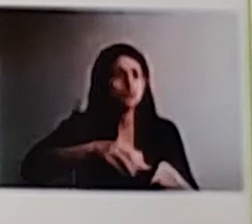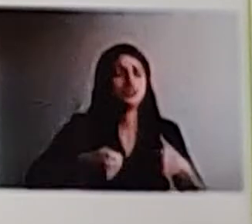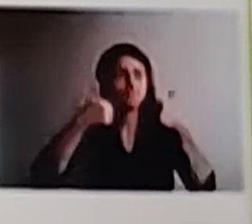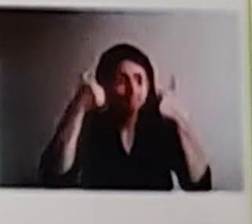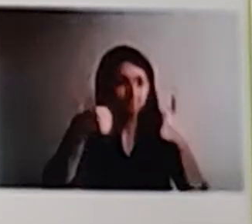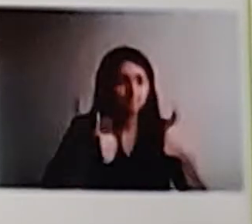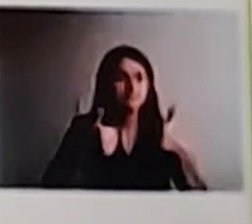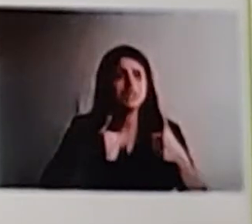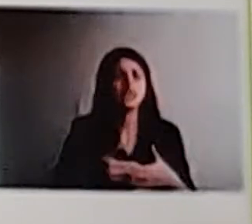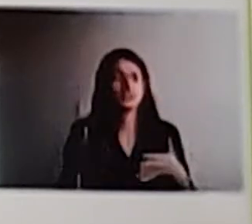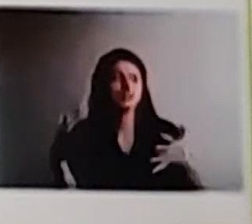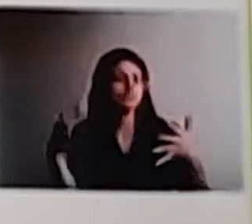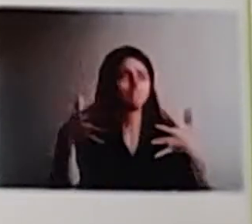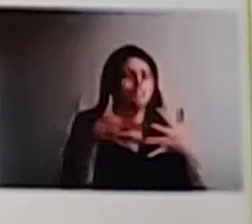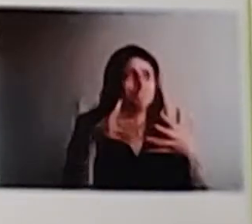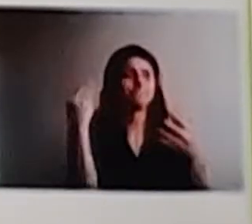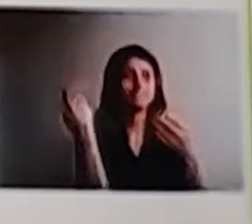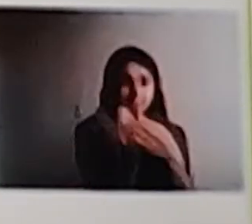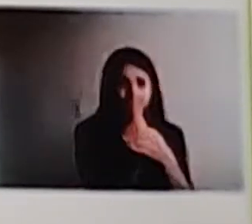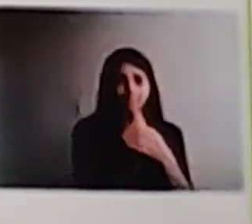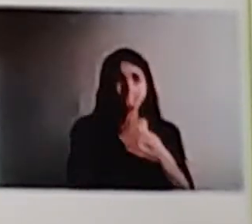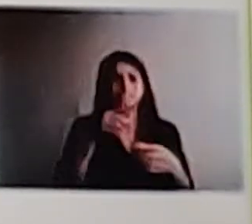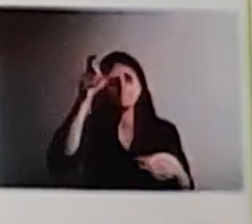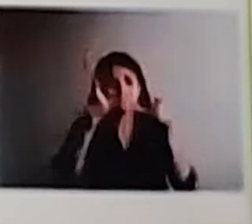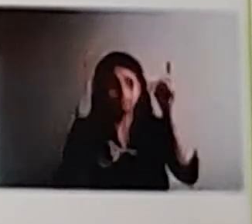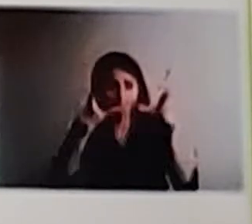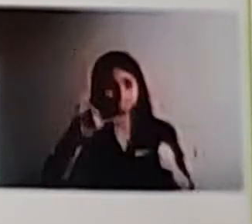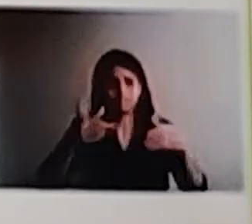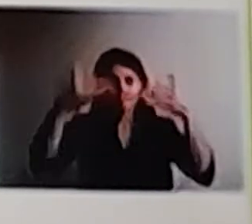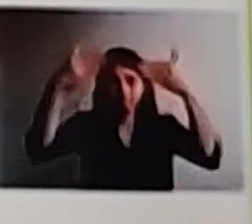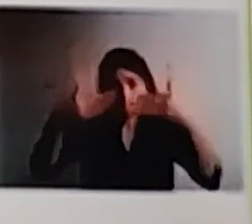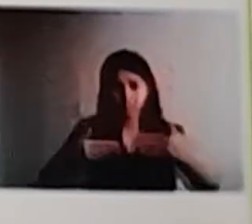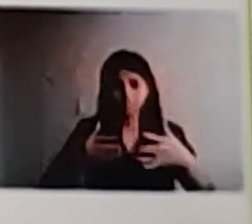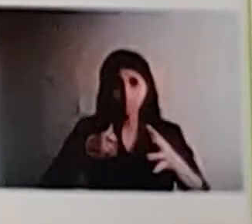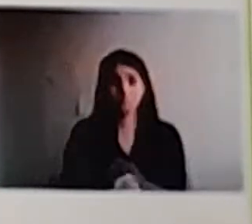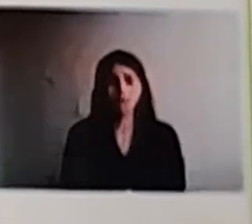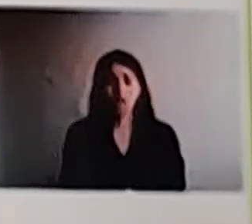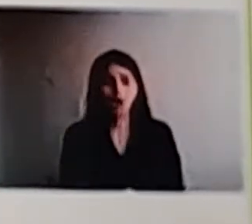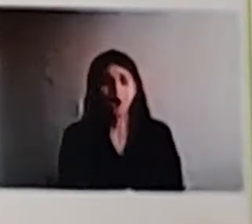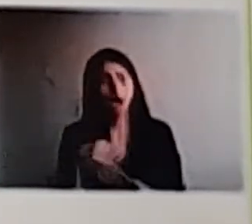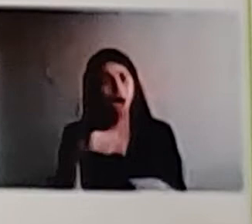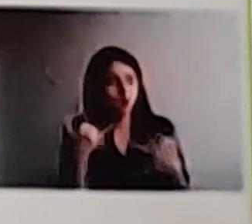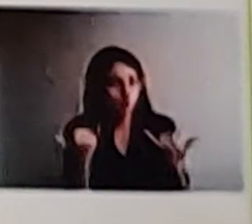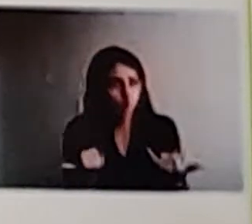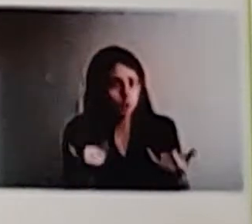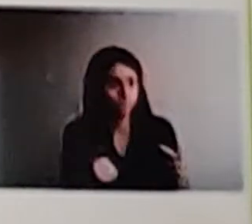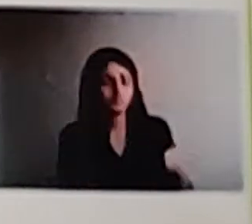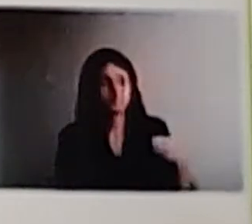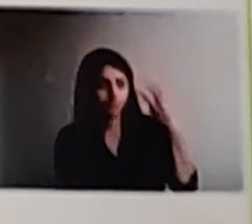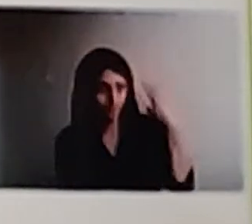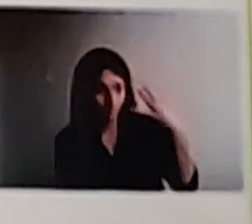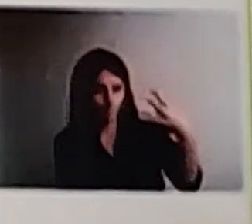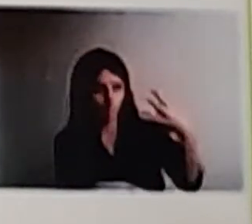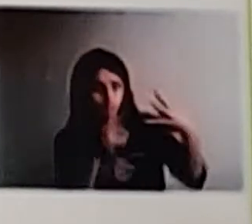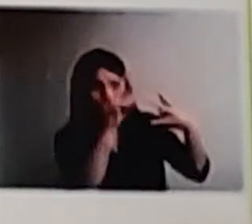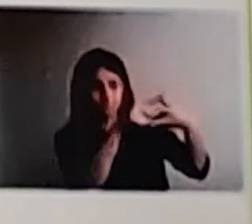which is should be 100%, they will get 100 points. Silver, they will get around